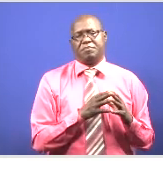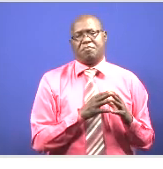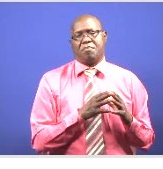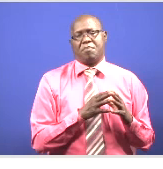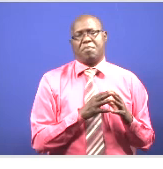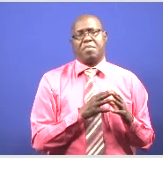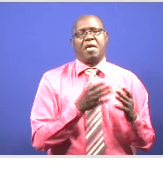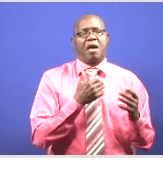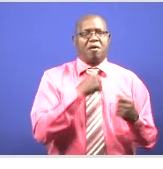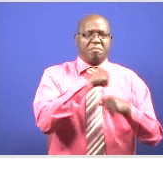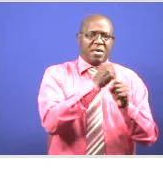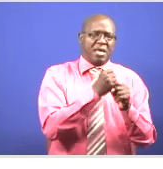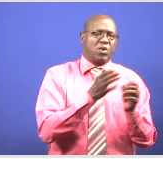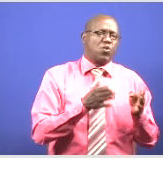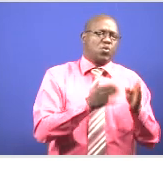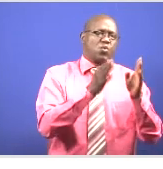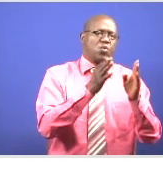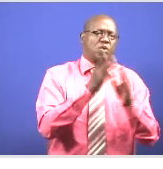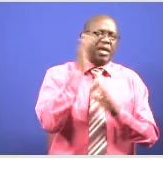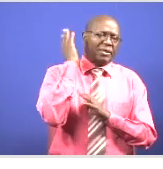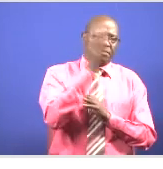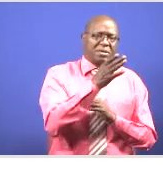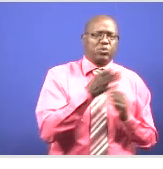the expressway, he built the...